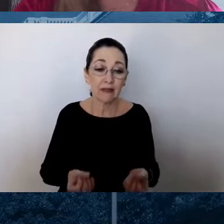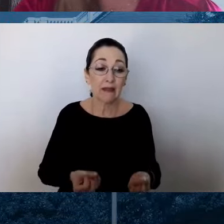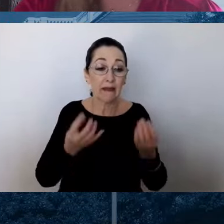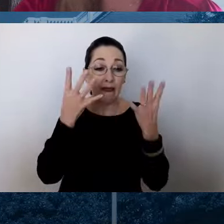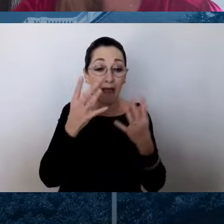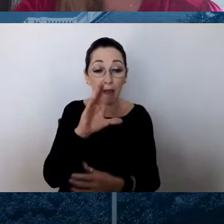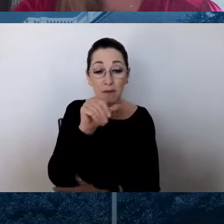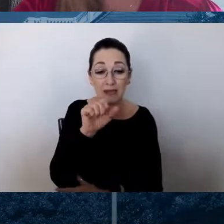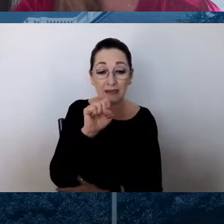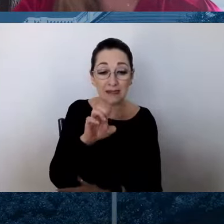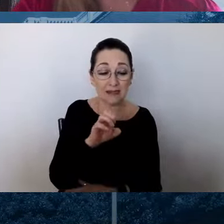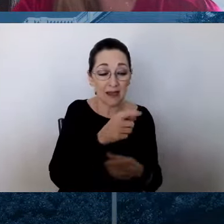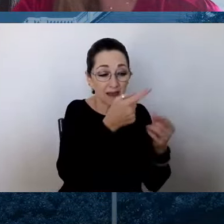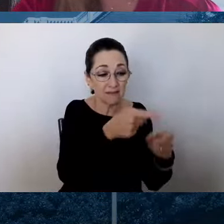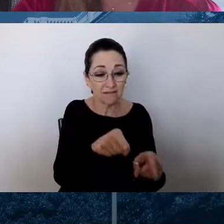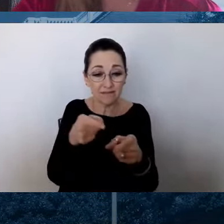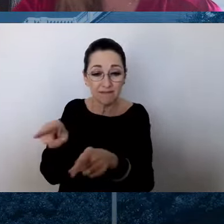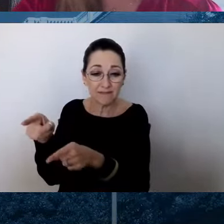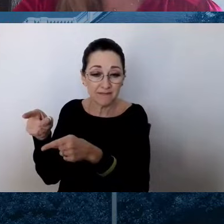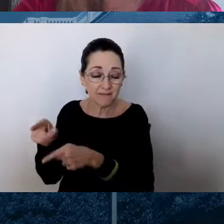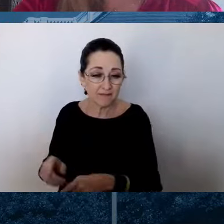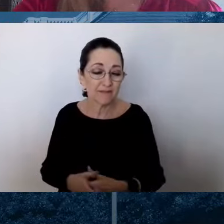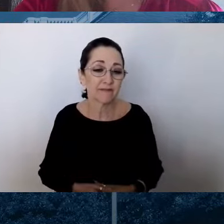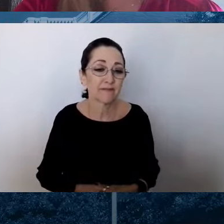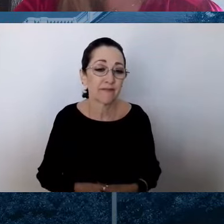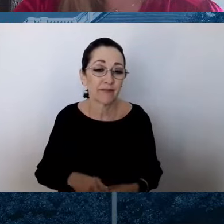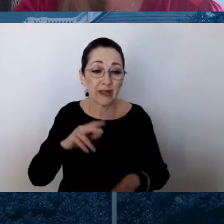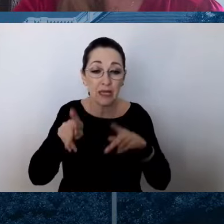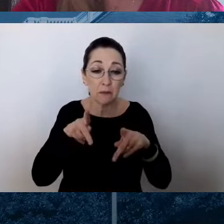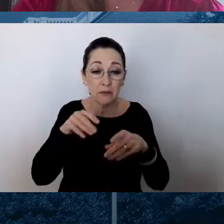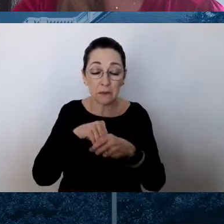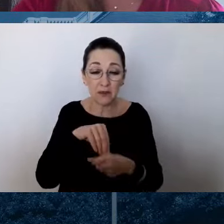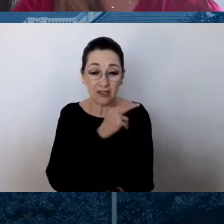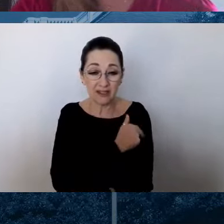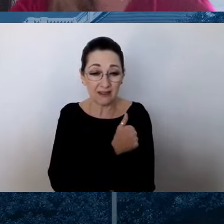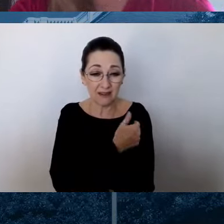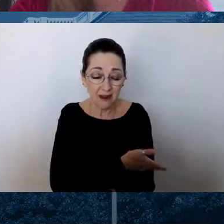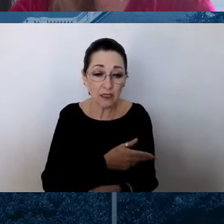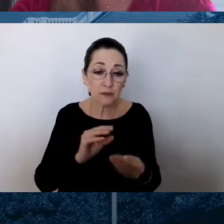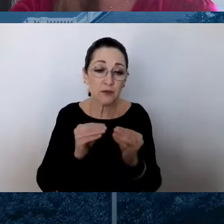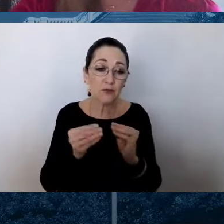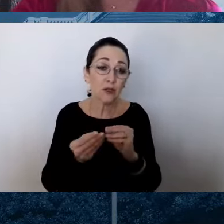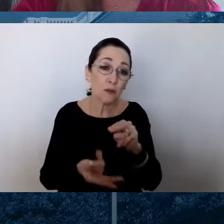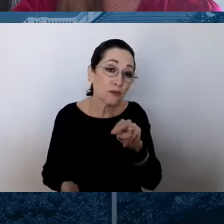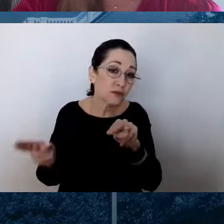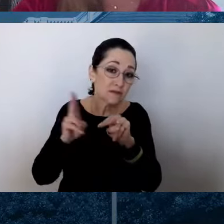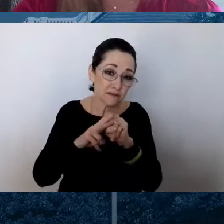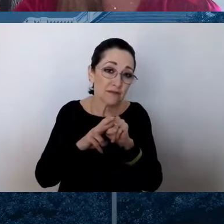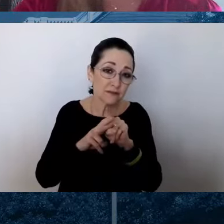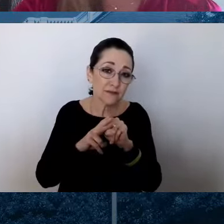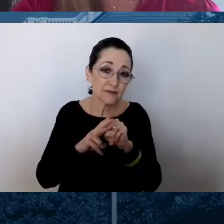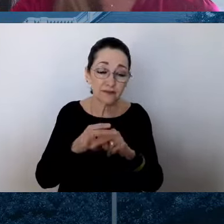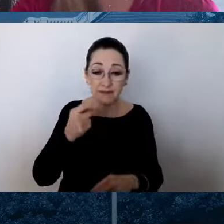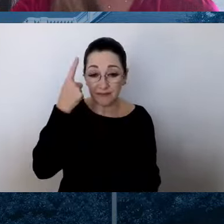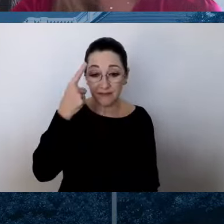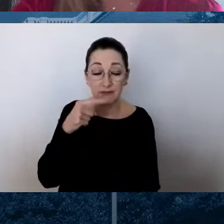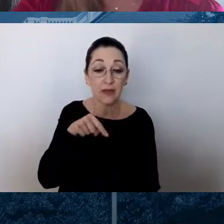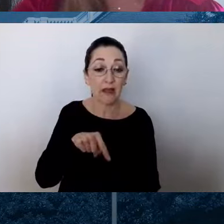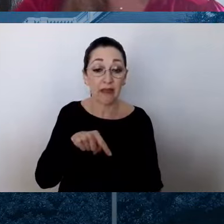as hospitalizations have increased in Delaware. Now this is a Delta surge.